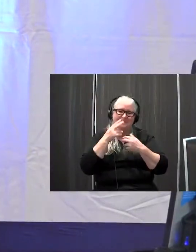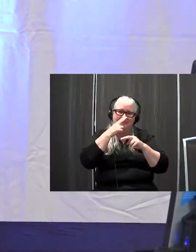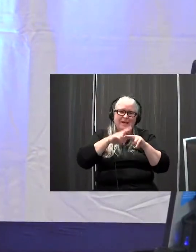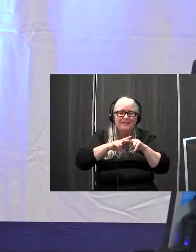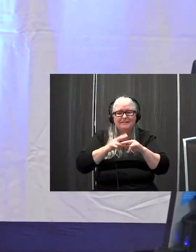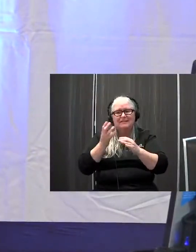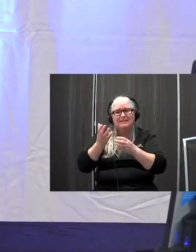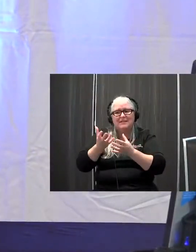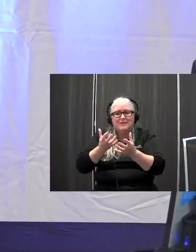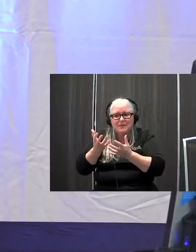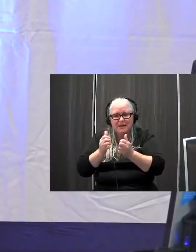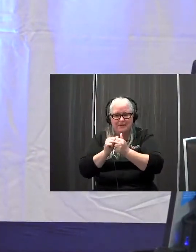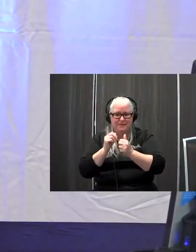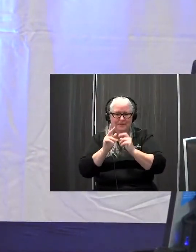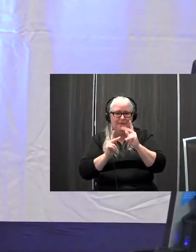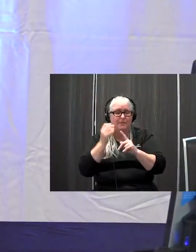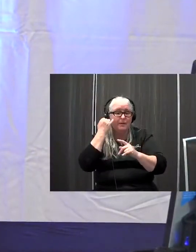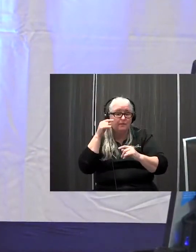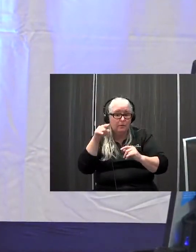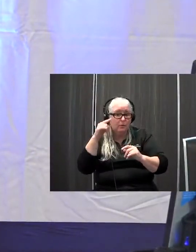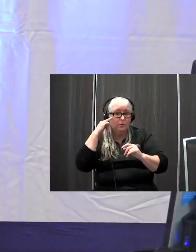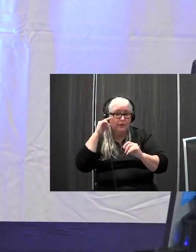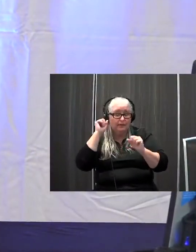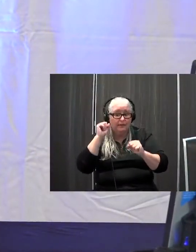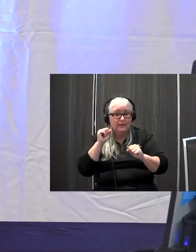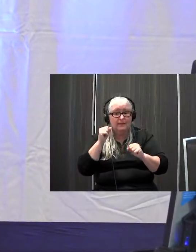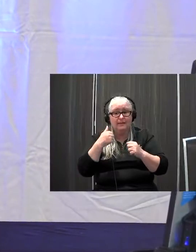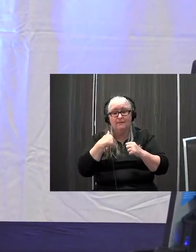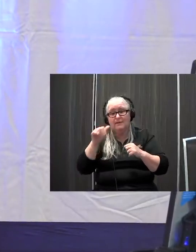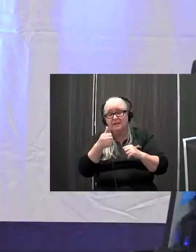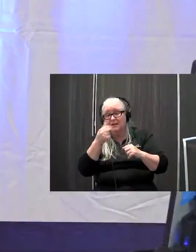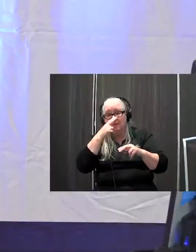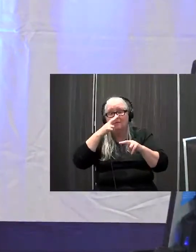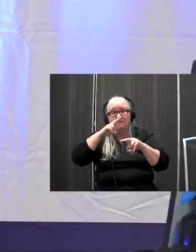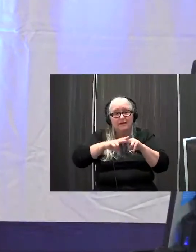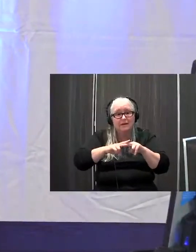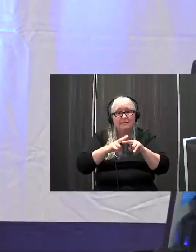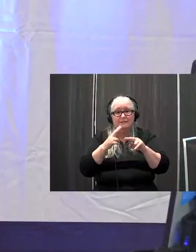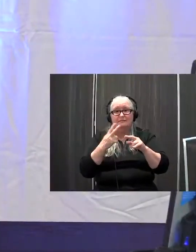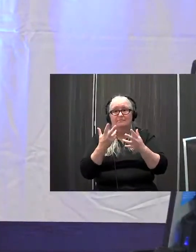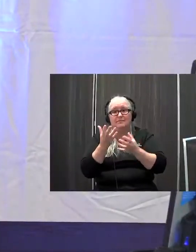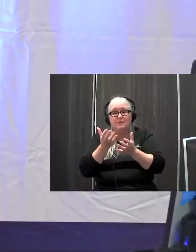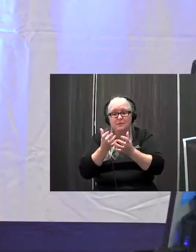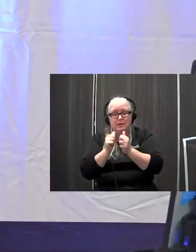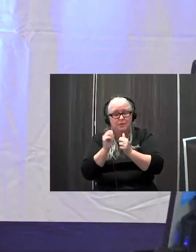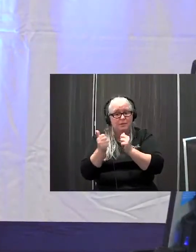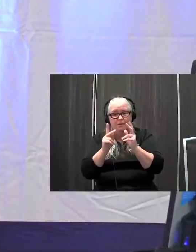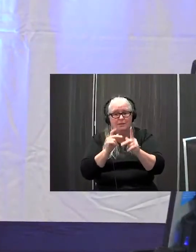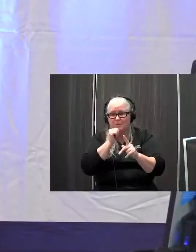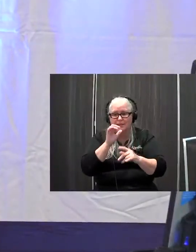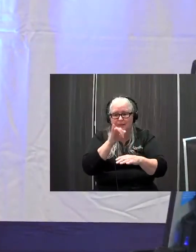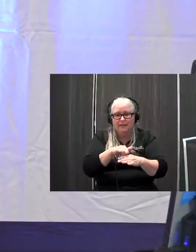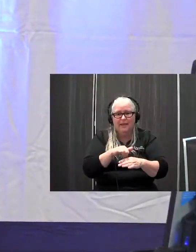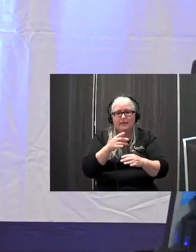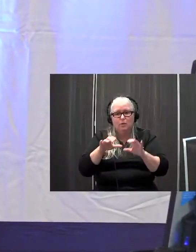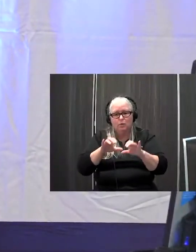if you can think of some other way to give her a fun interaction with you that's not that, and kind of have it like right after you do the wipe, maybe hang